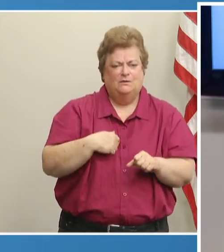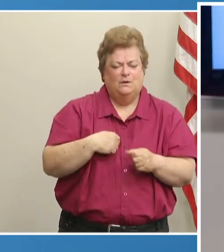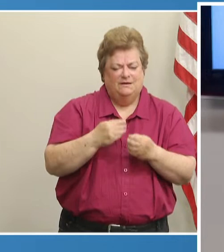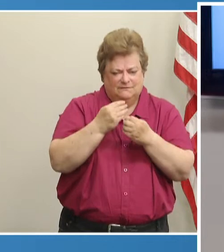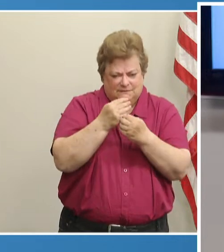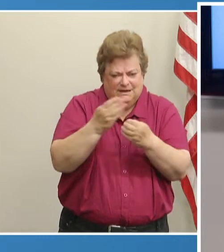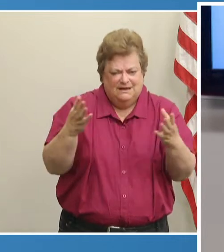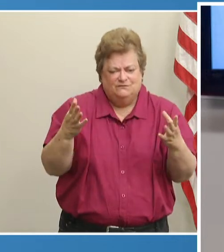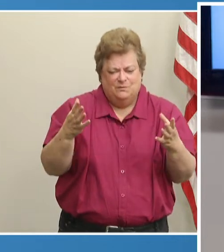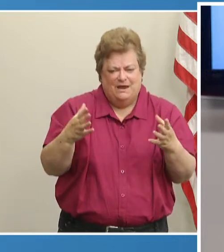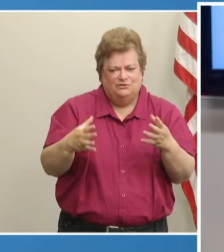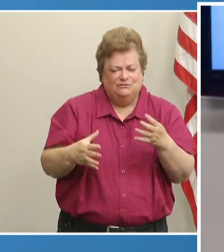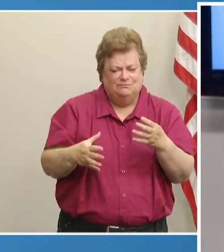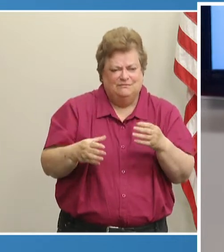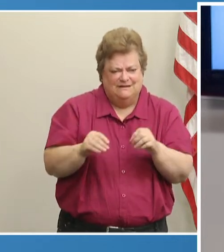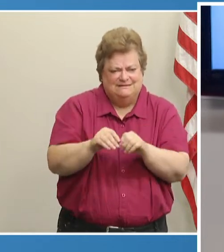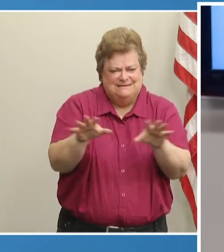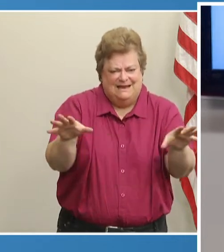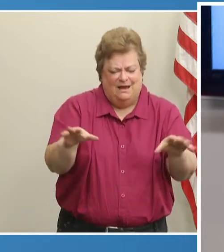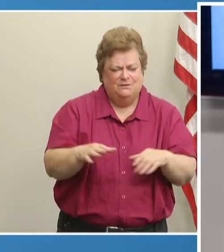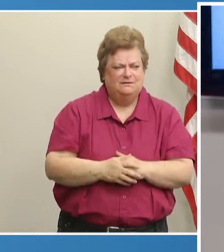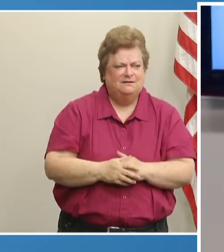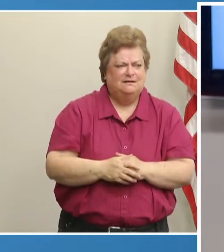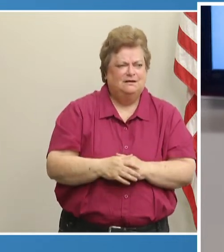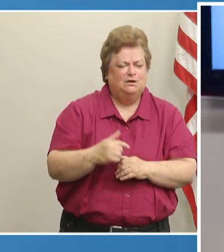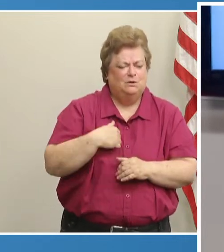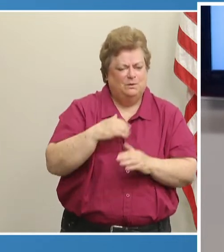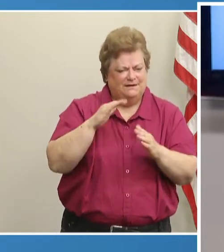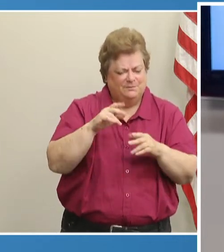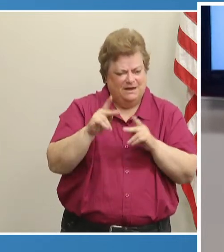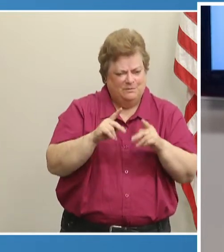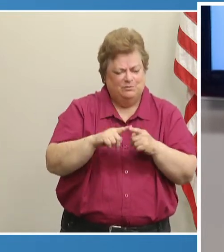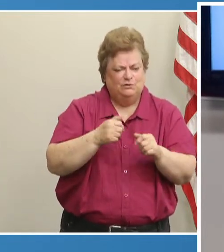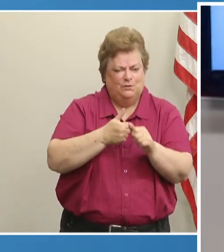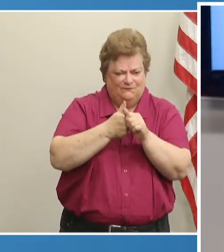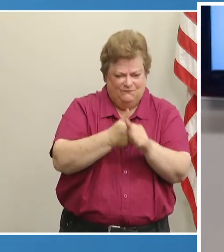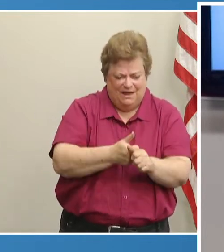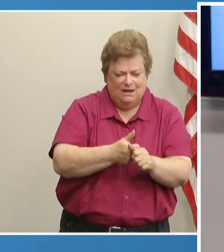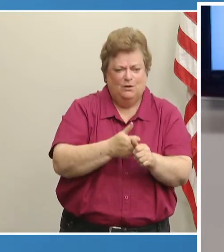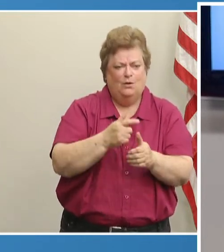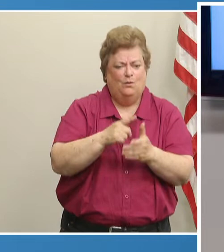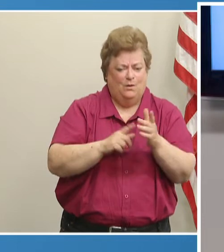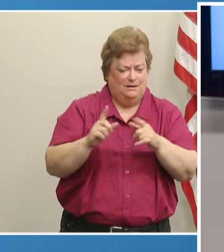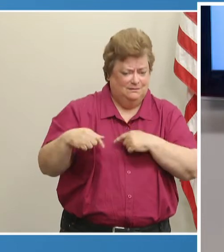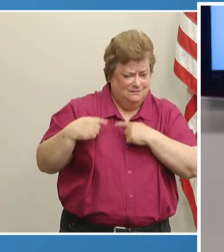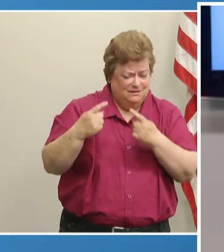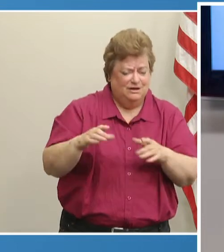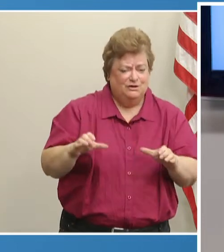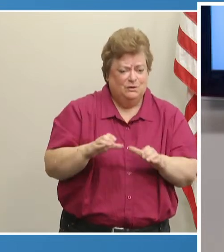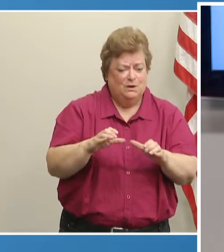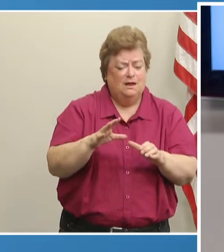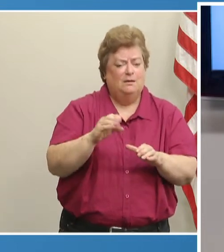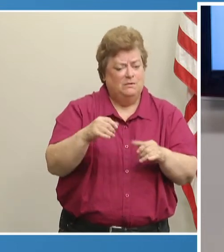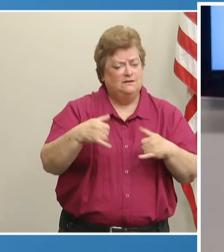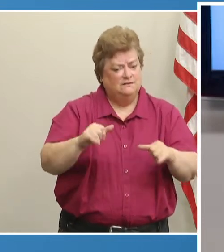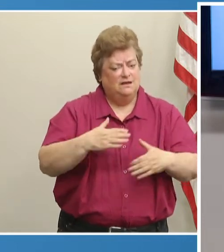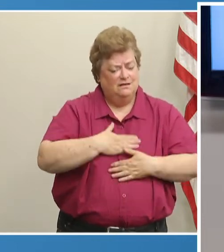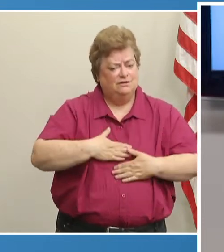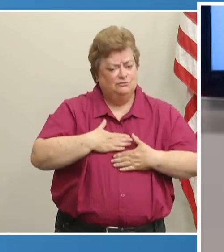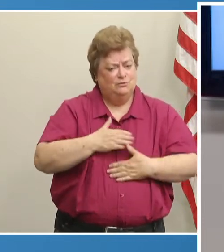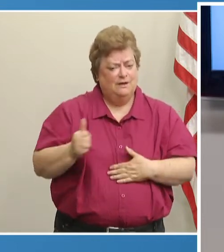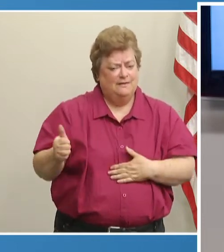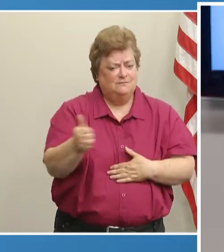there. And so we expect people to continue to follow what they've been doing and enjoy themselves.